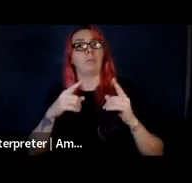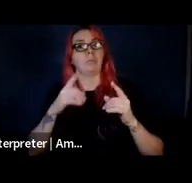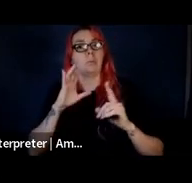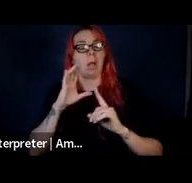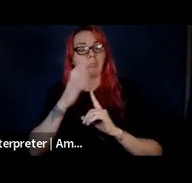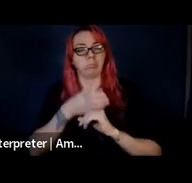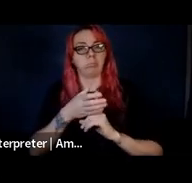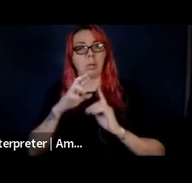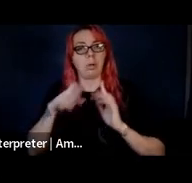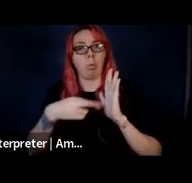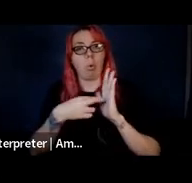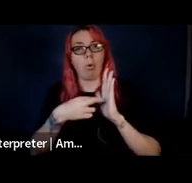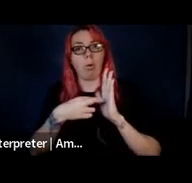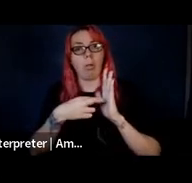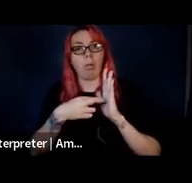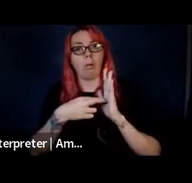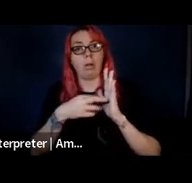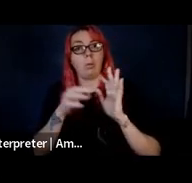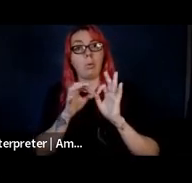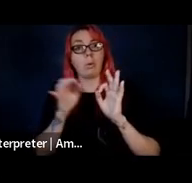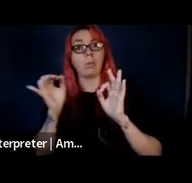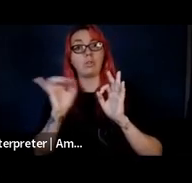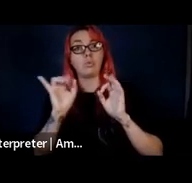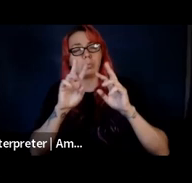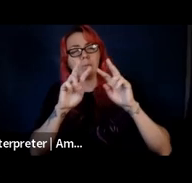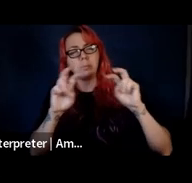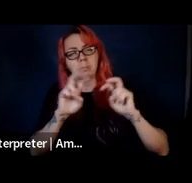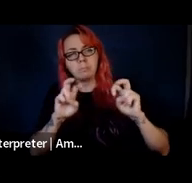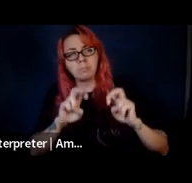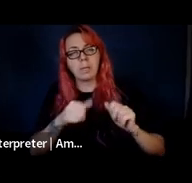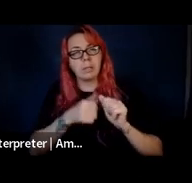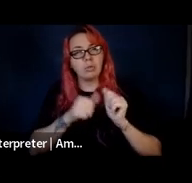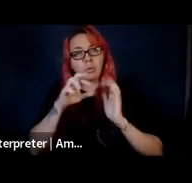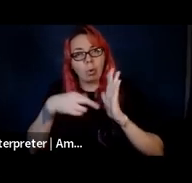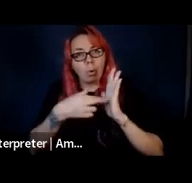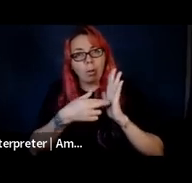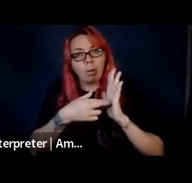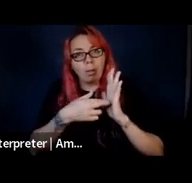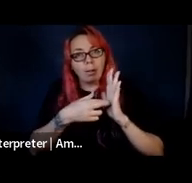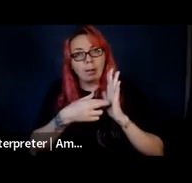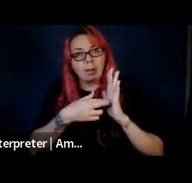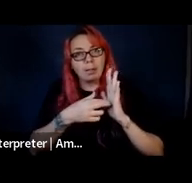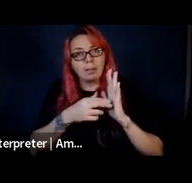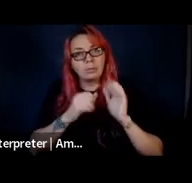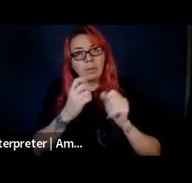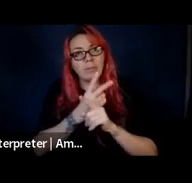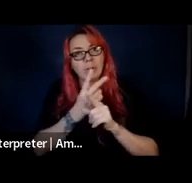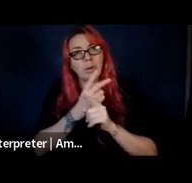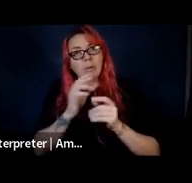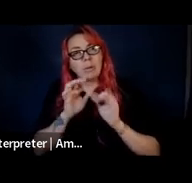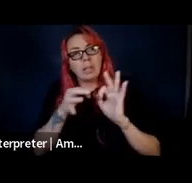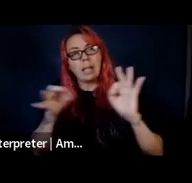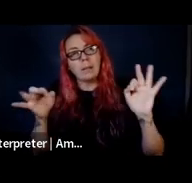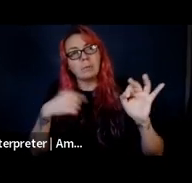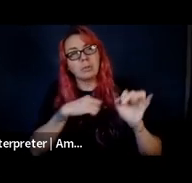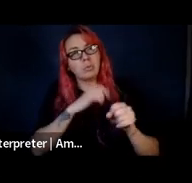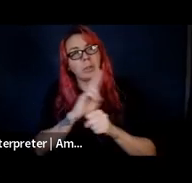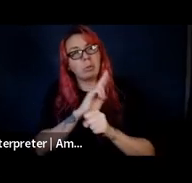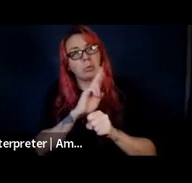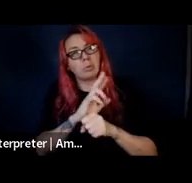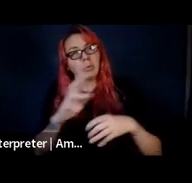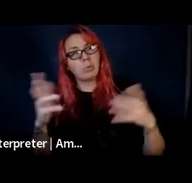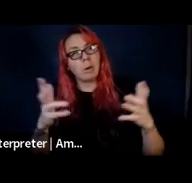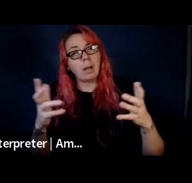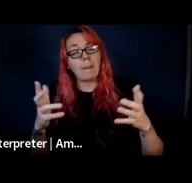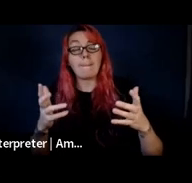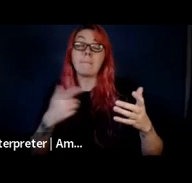understood. And, and I think we could do a great exercise as well about looking at what are the different kinds of language that we have in our workspaces that probably